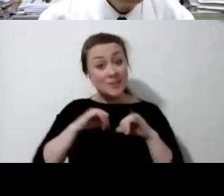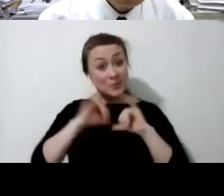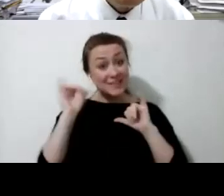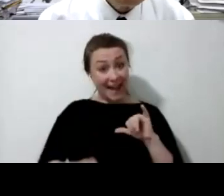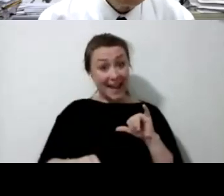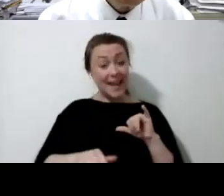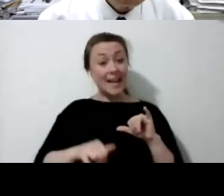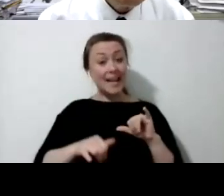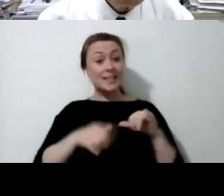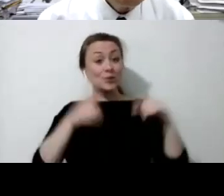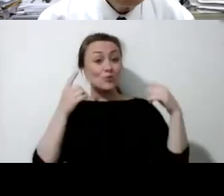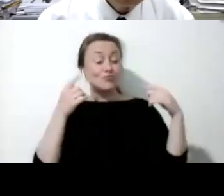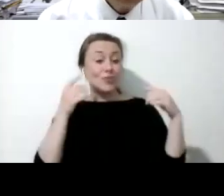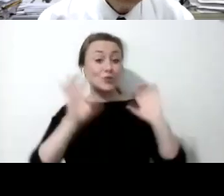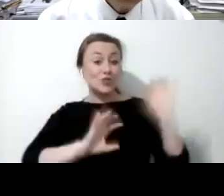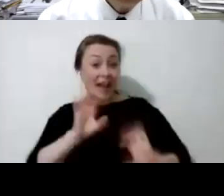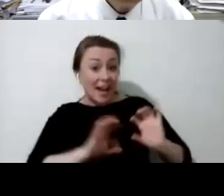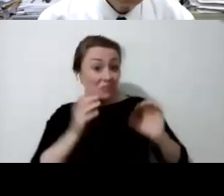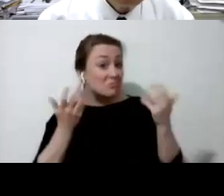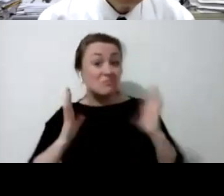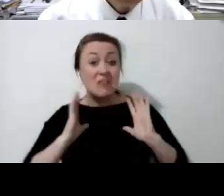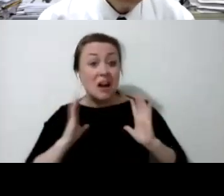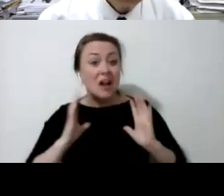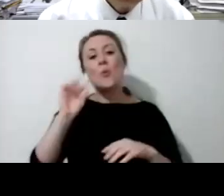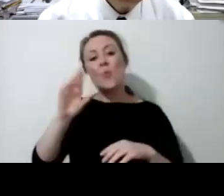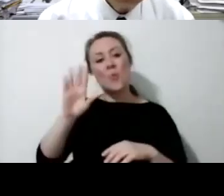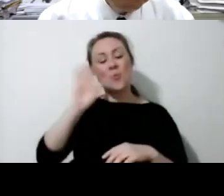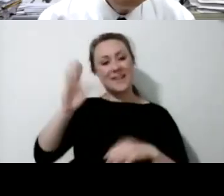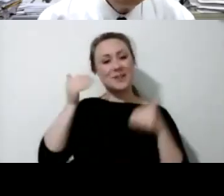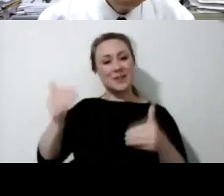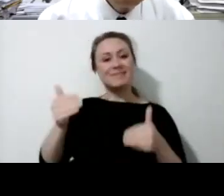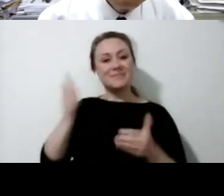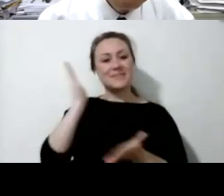so, or we will stop the recording. Thank you for being here. Well, thank